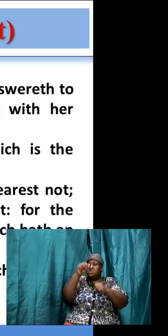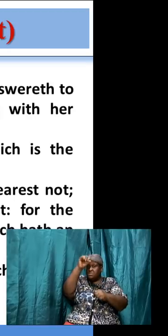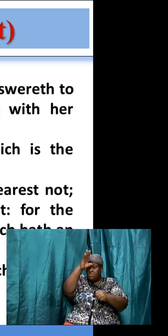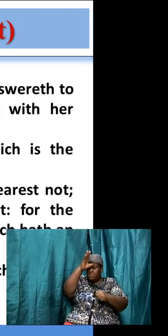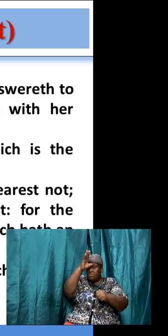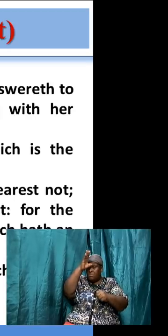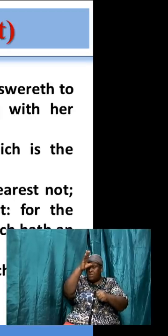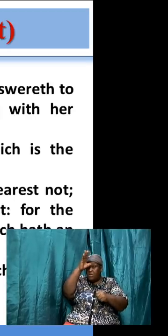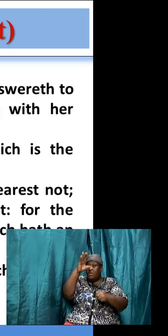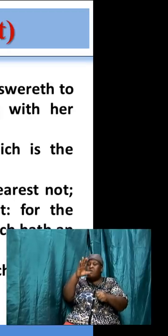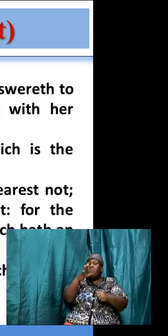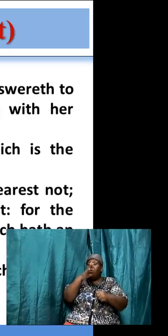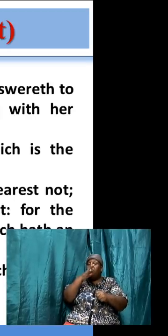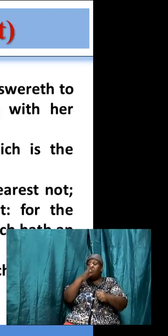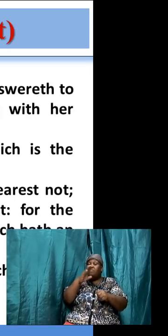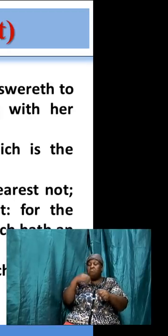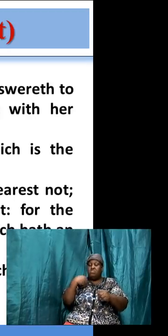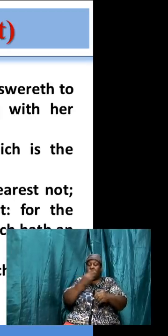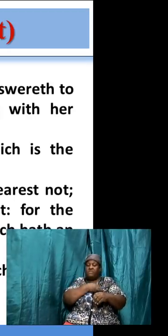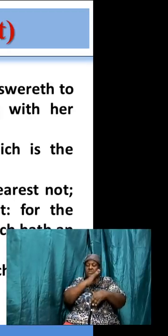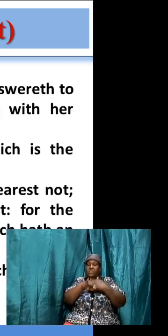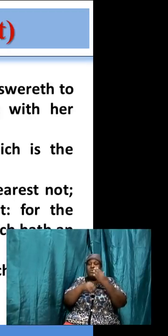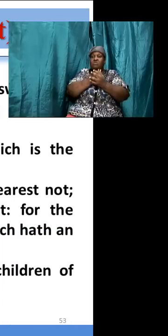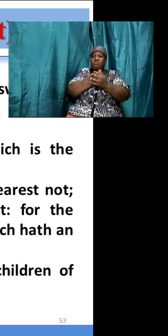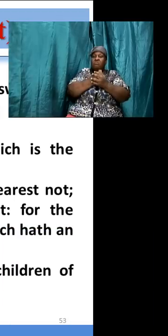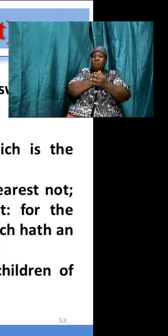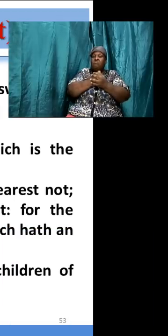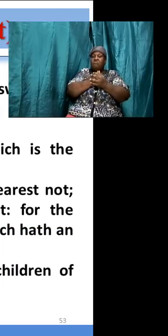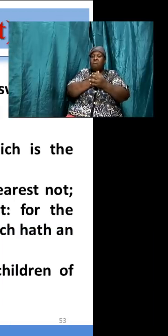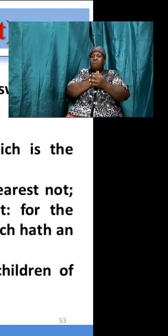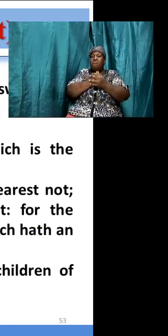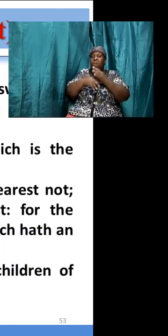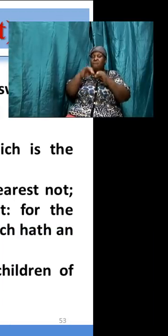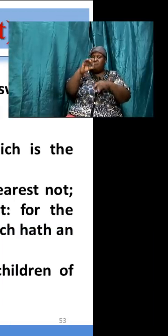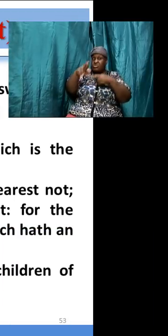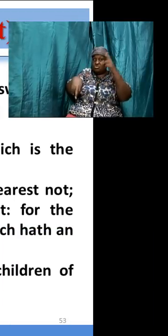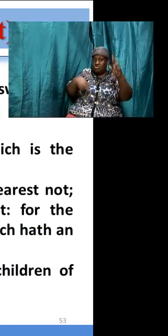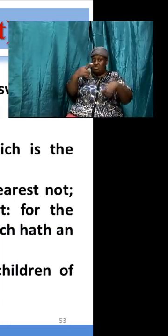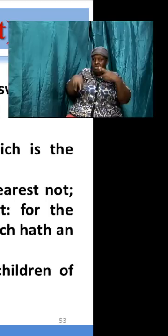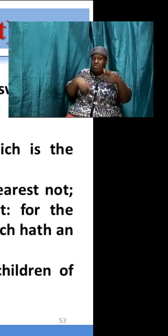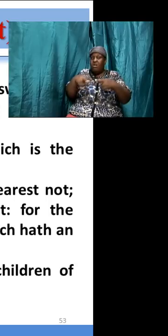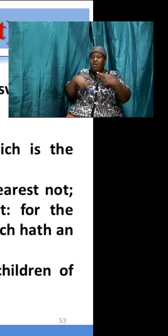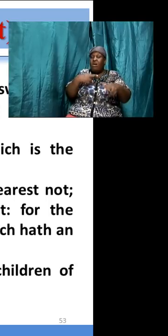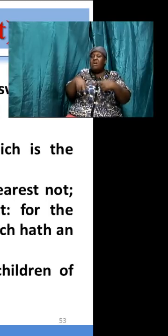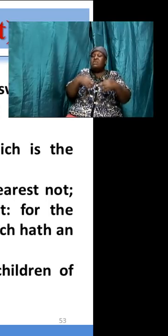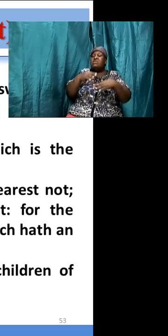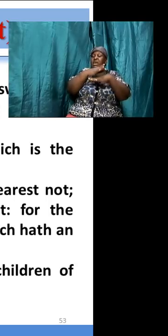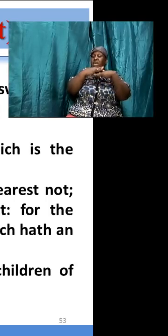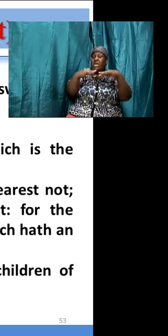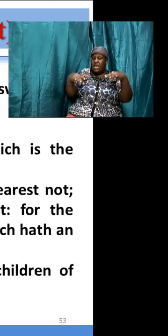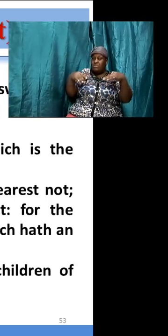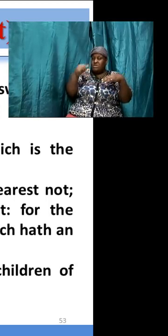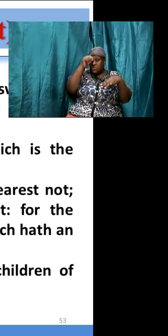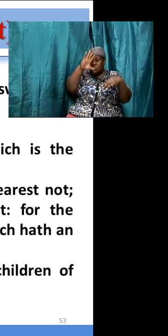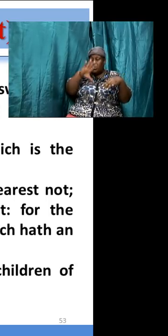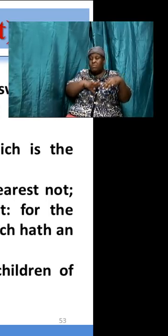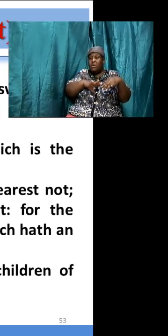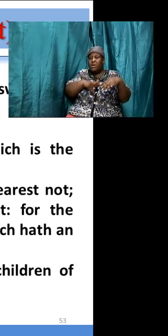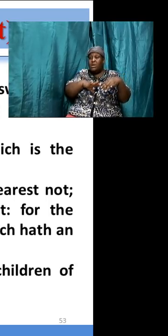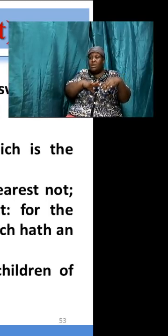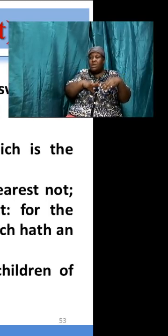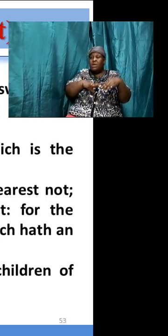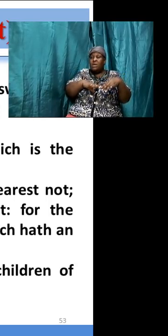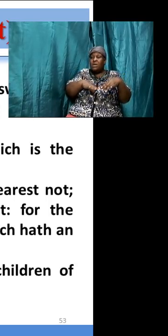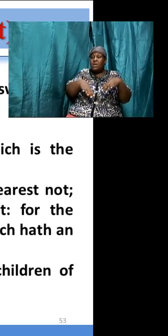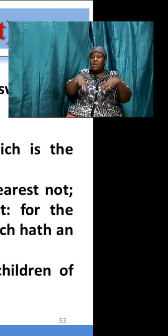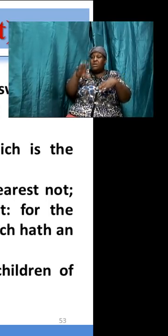for it is written rejoice thou barren that bearish not bear forth and cry thou that travail is not